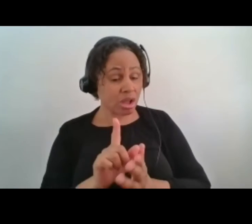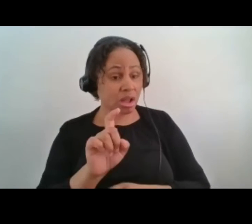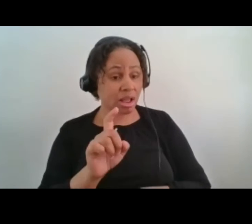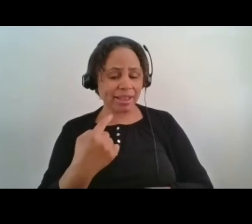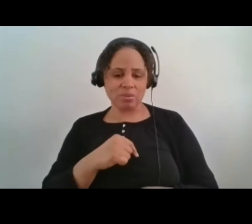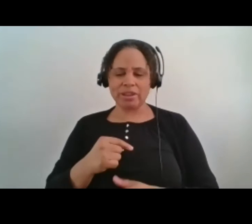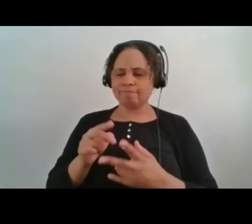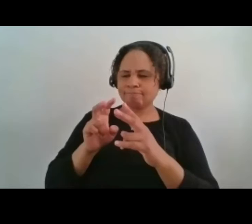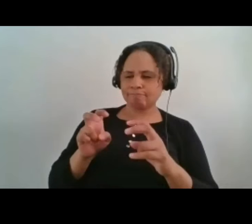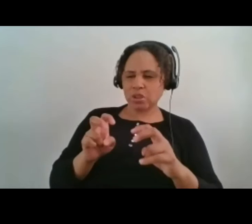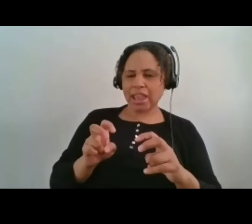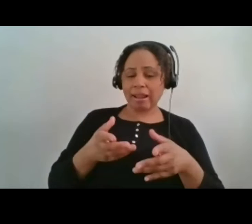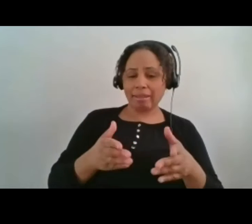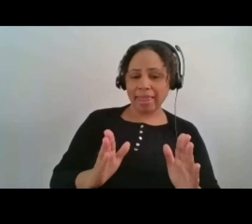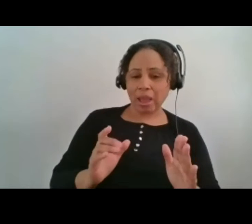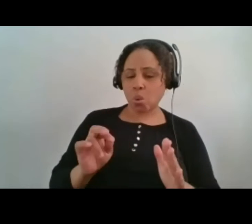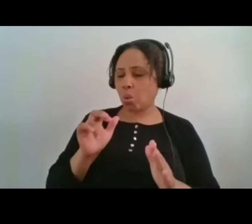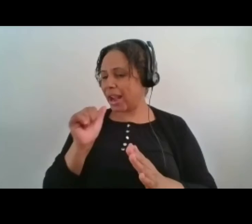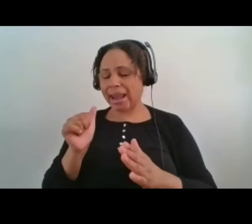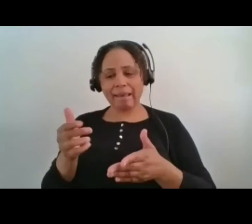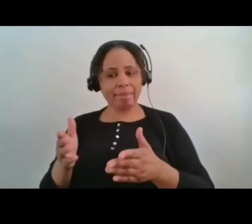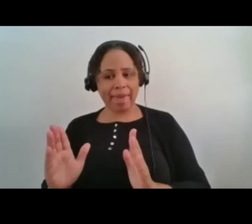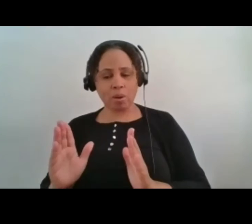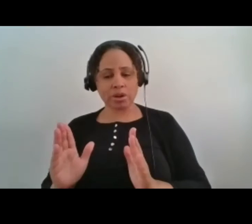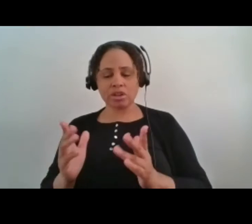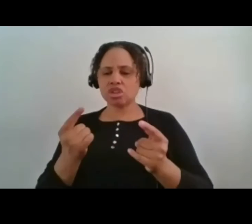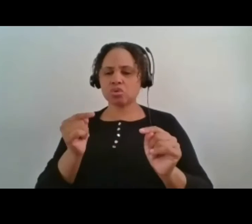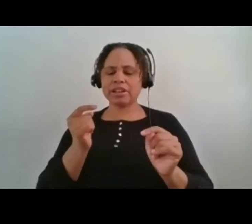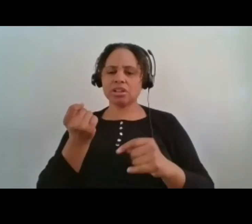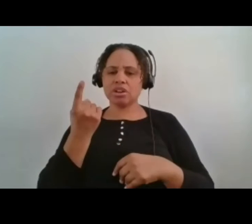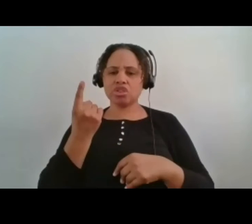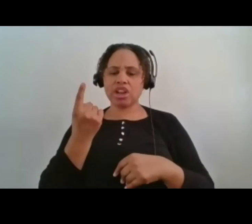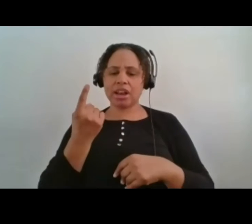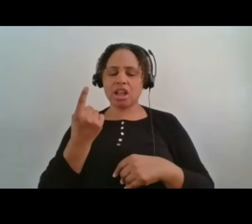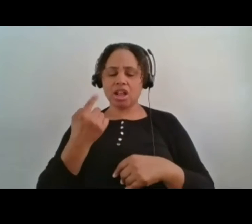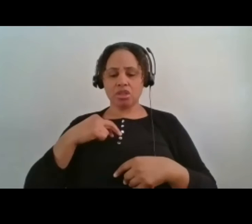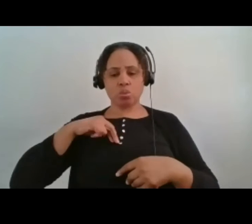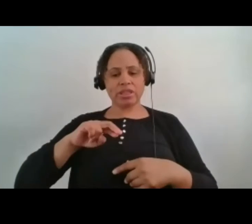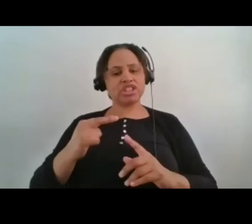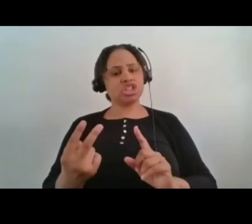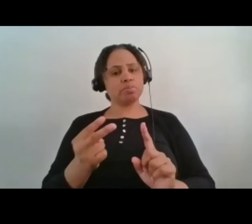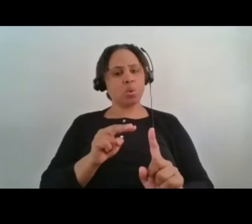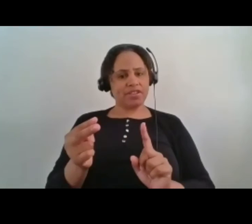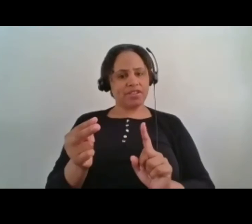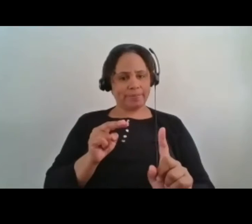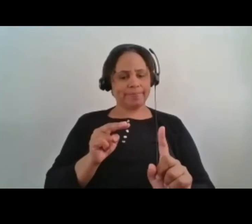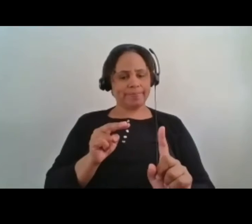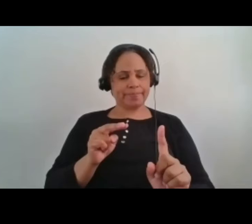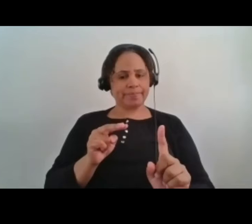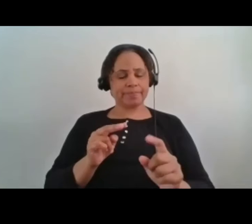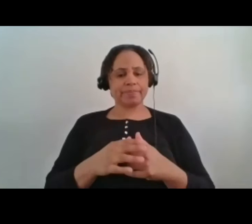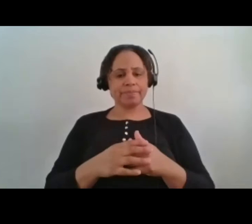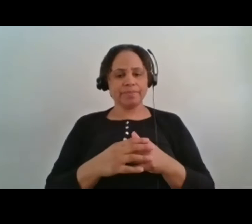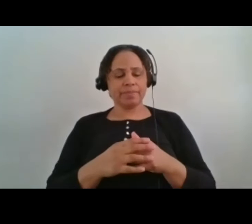try to understand where does the religion stand on this, you'll find that very briefly, a lot of the